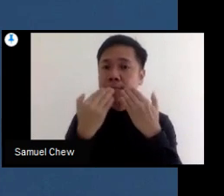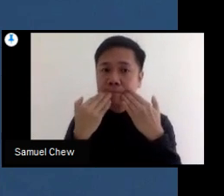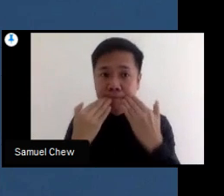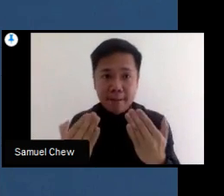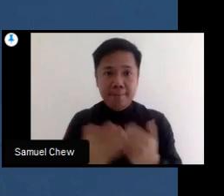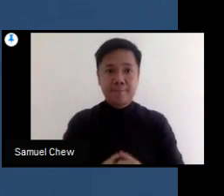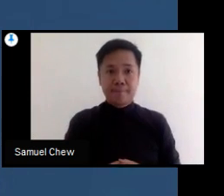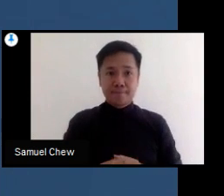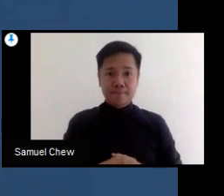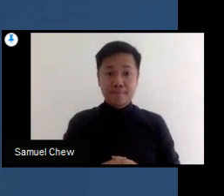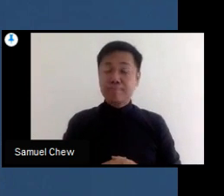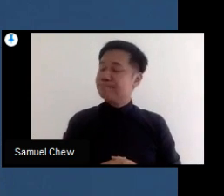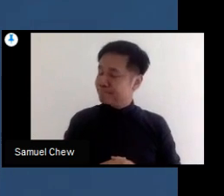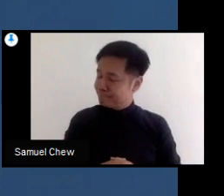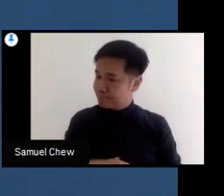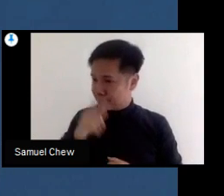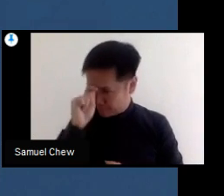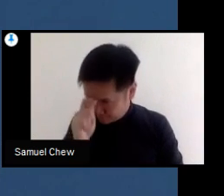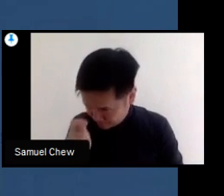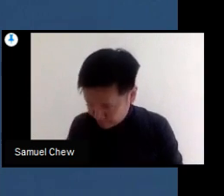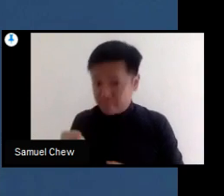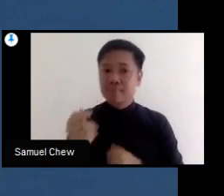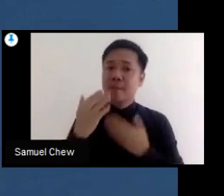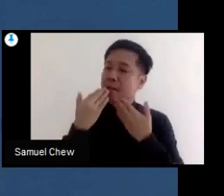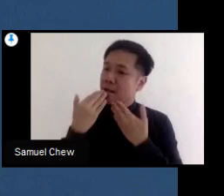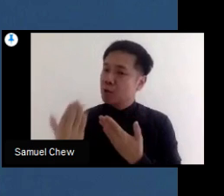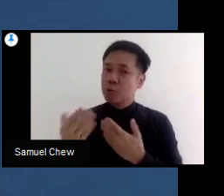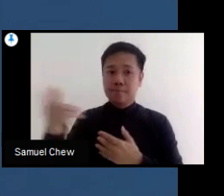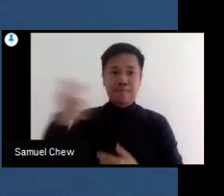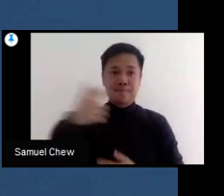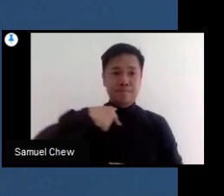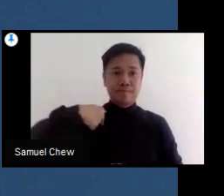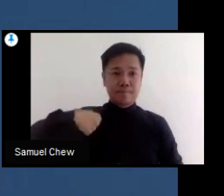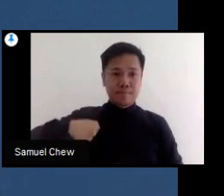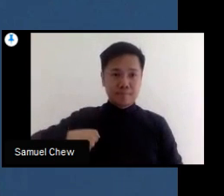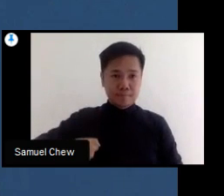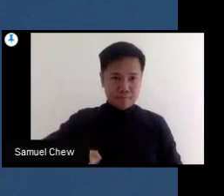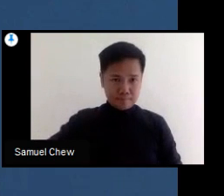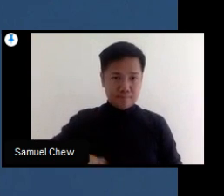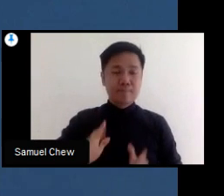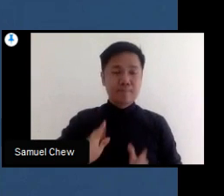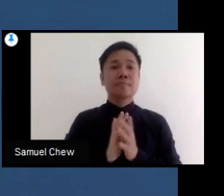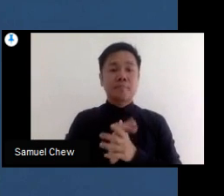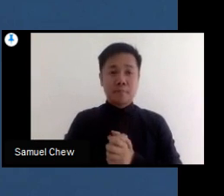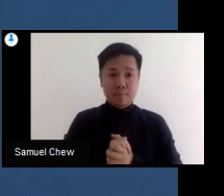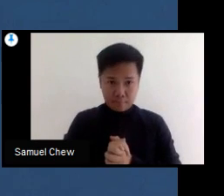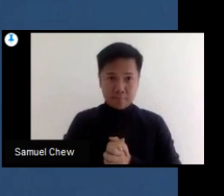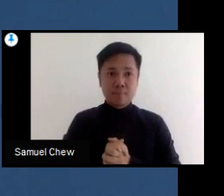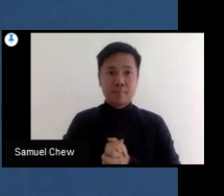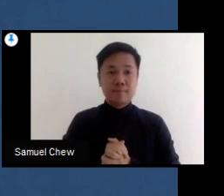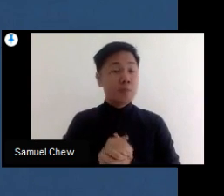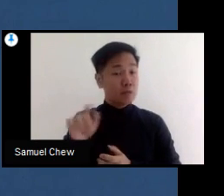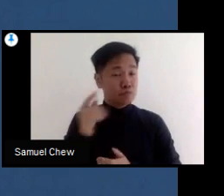Thank you very much for the distinguished delegate of China. Of course, the countries to